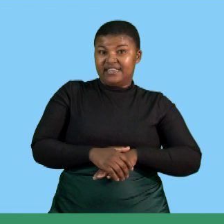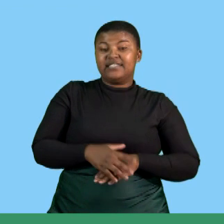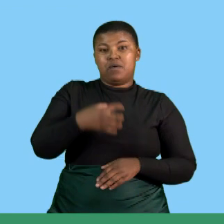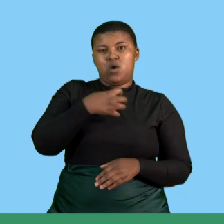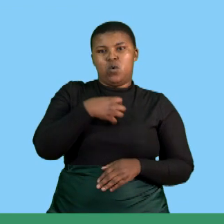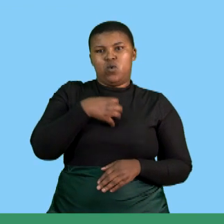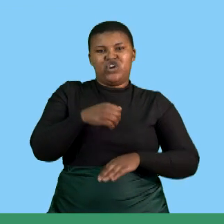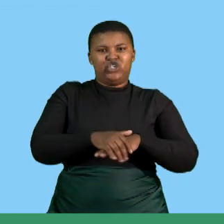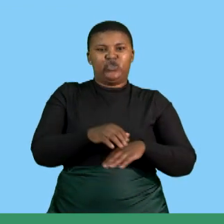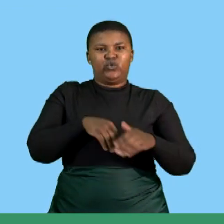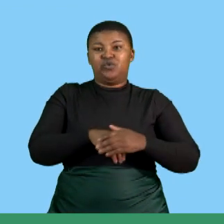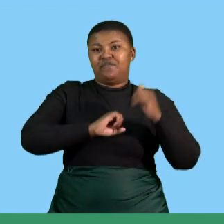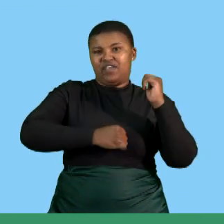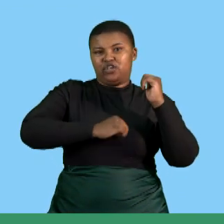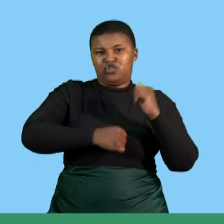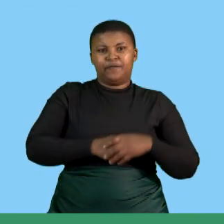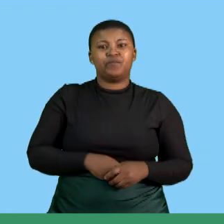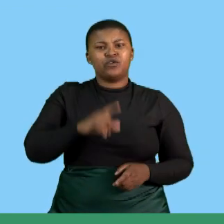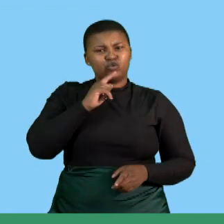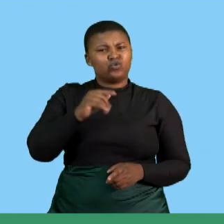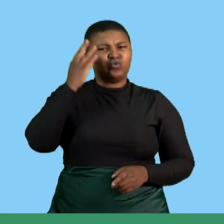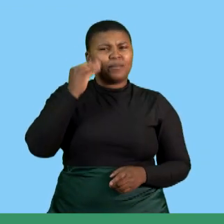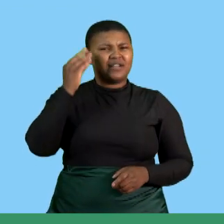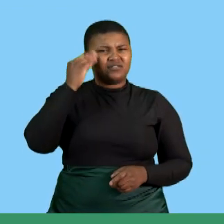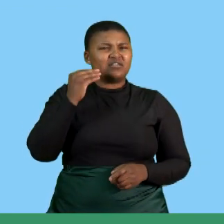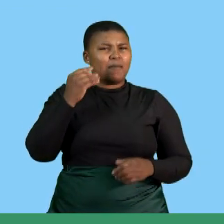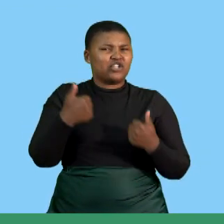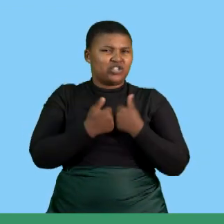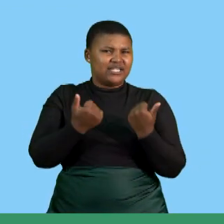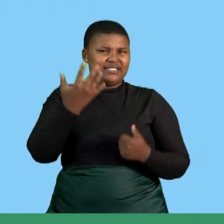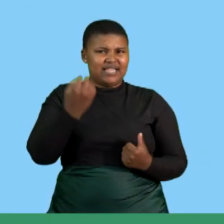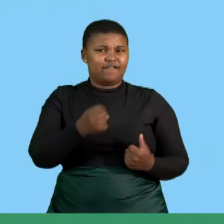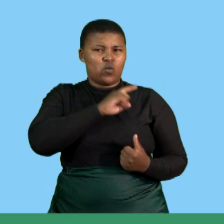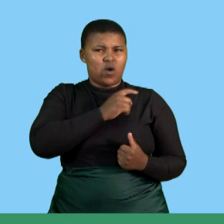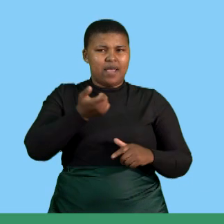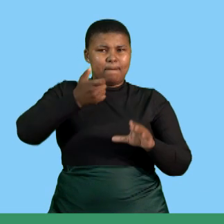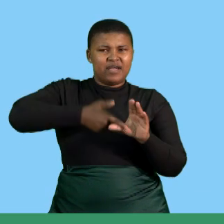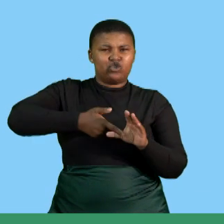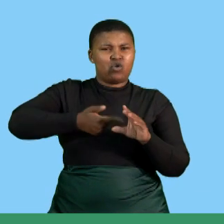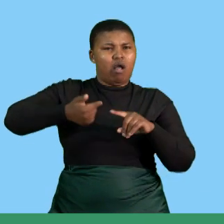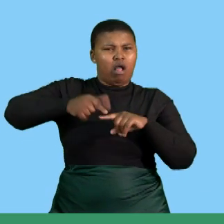in petrol prices are making delivering their products too expensive.